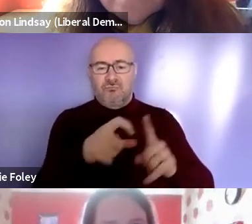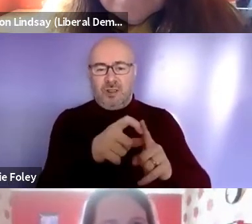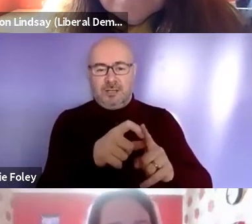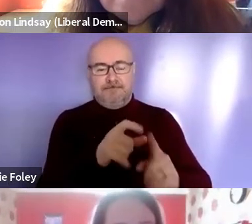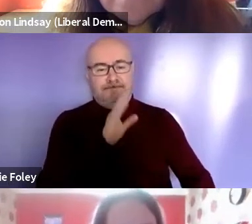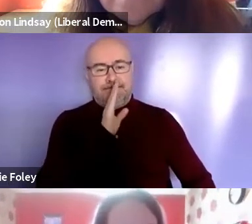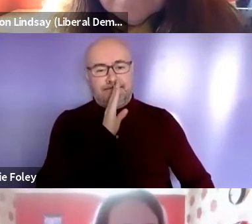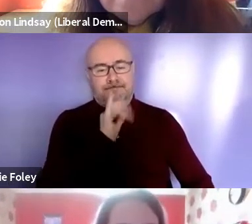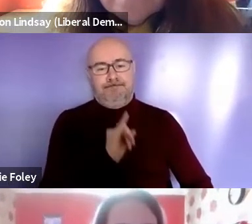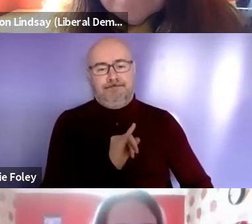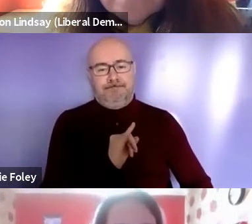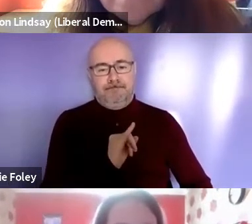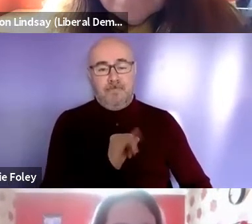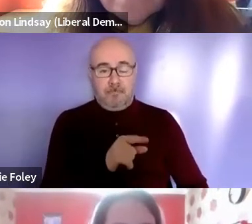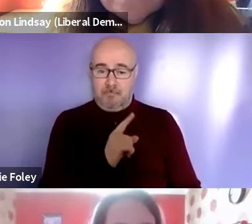in the 90s,